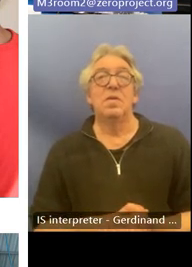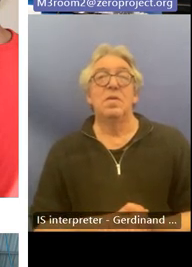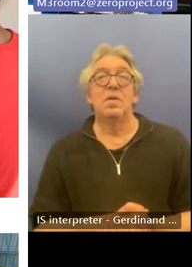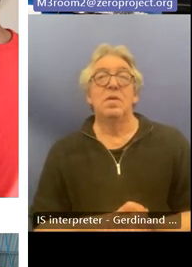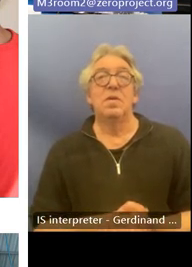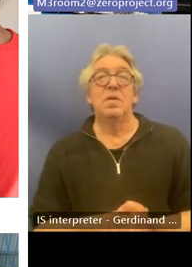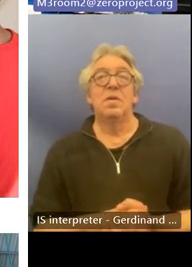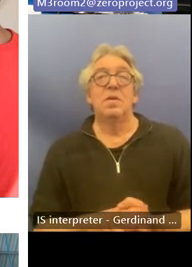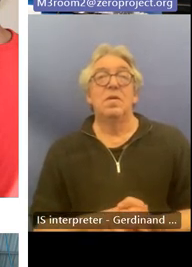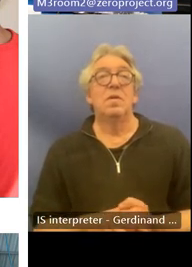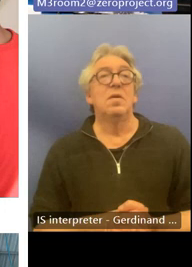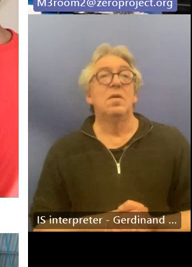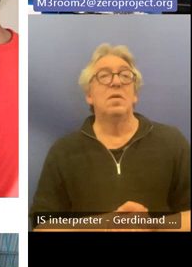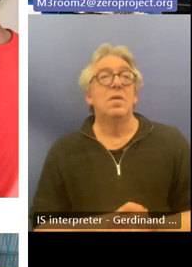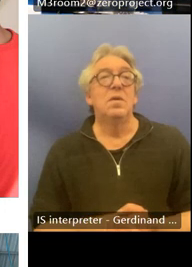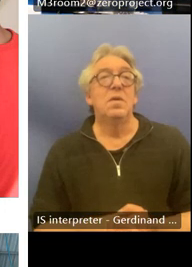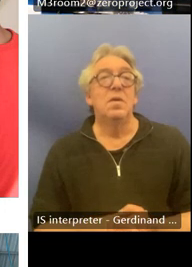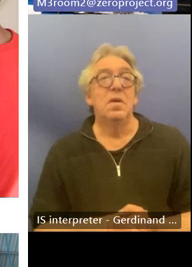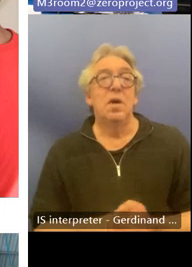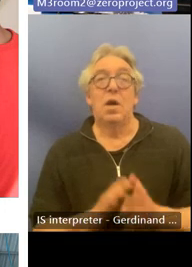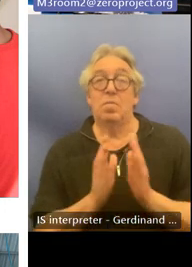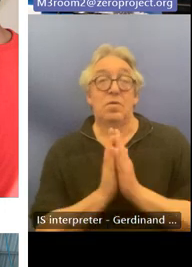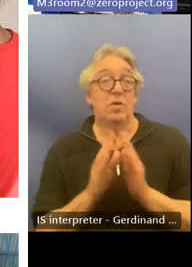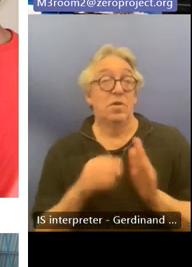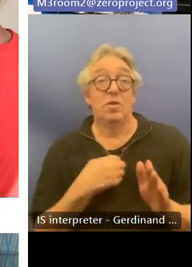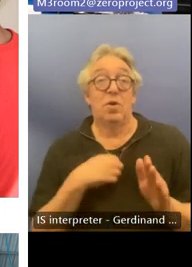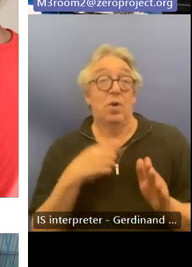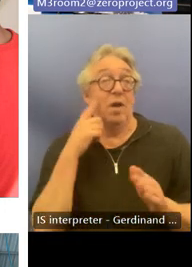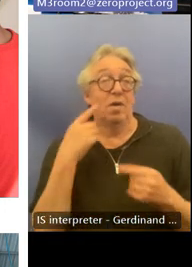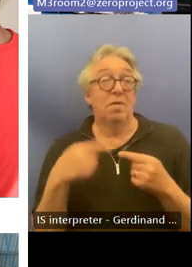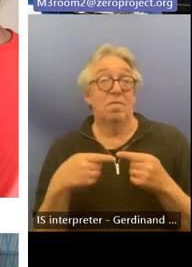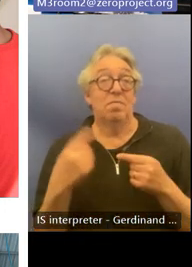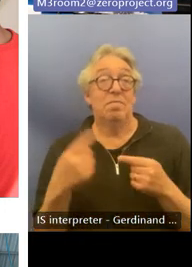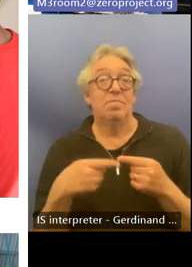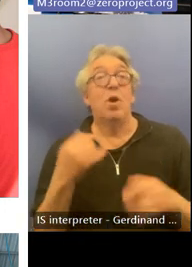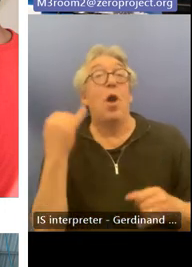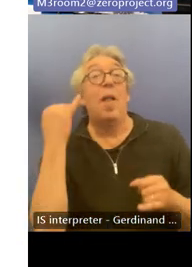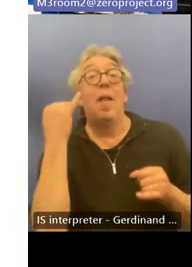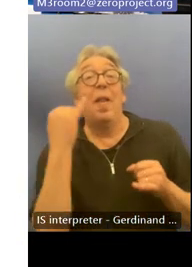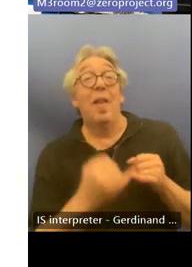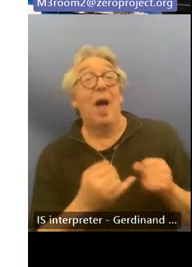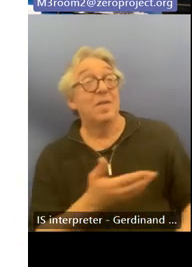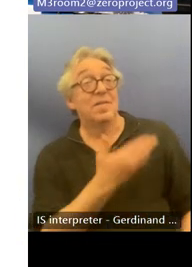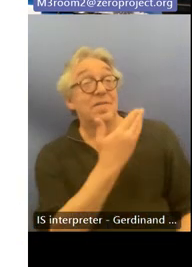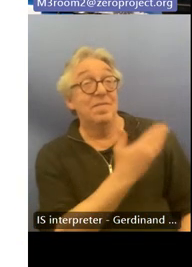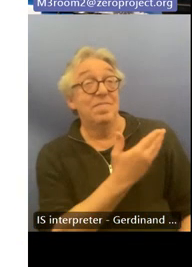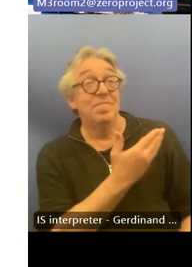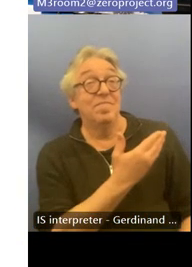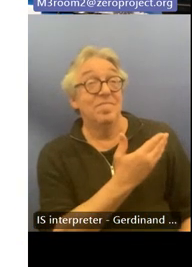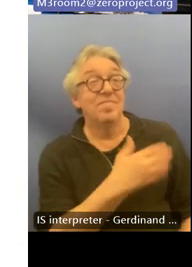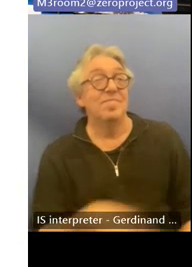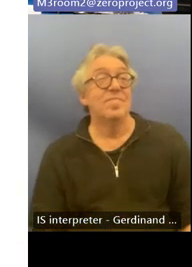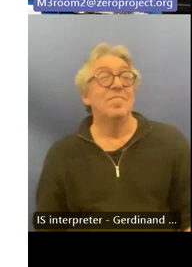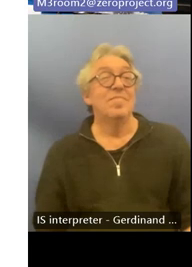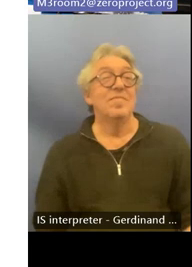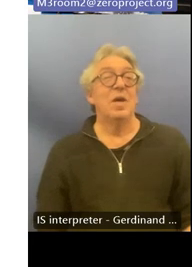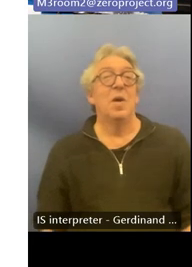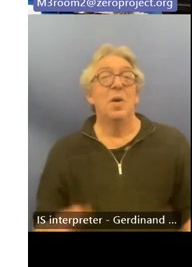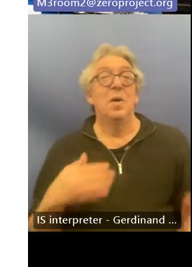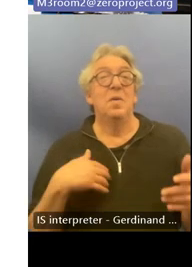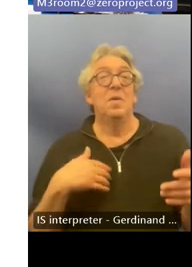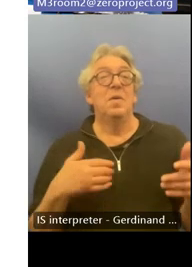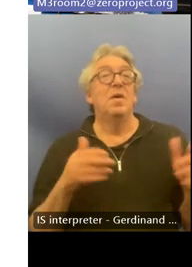and classify plastic and processes. And this is the final product. The final product of the plastic